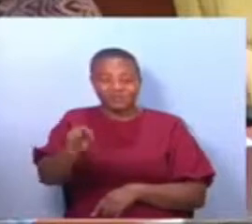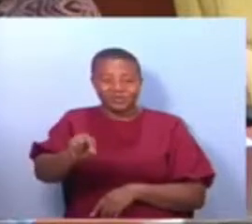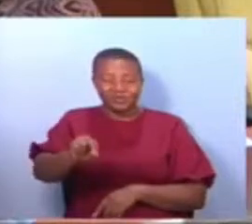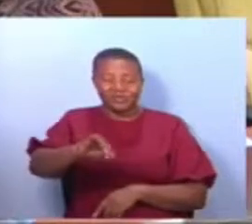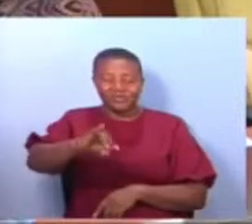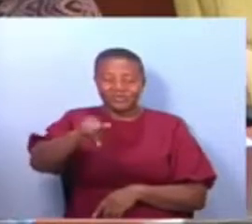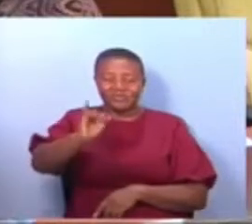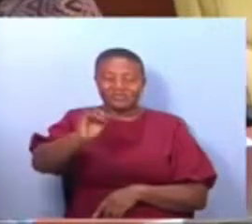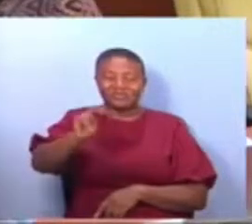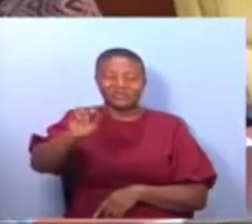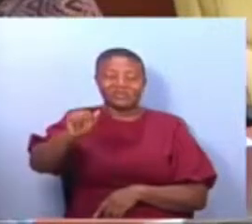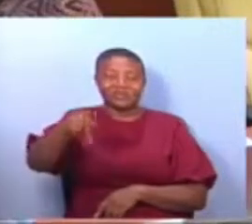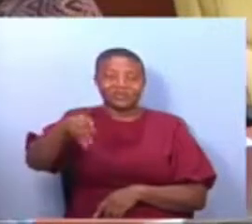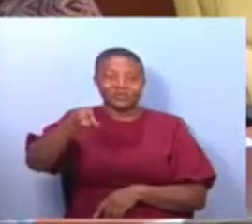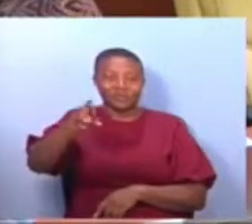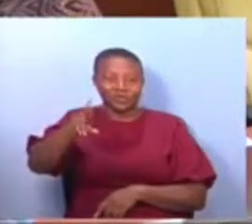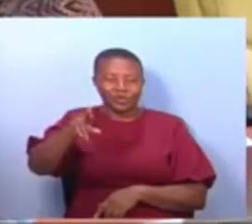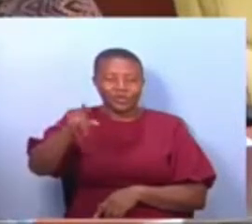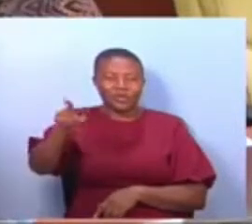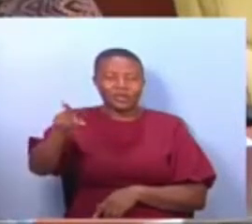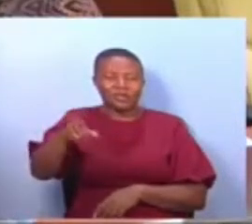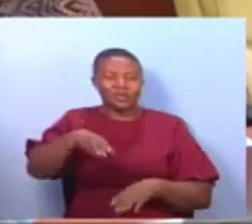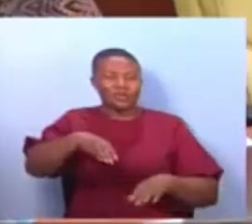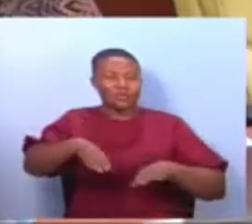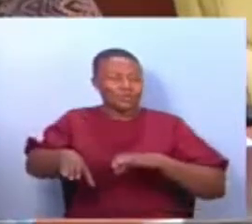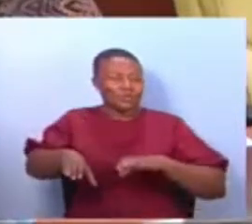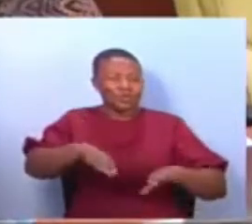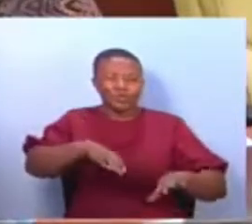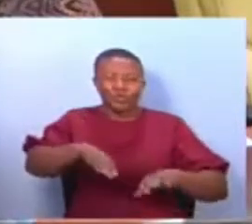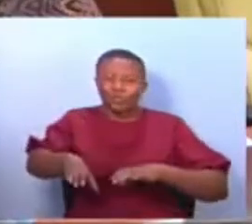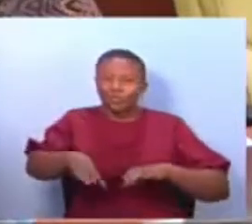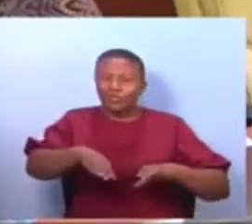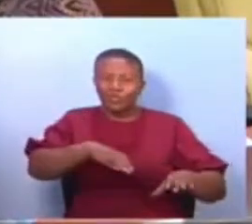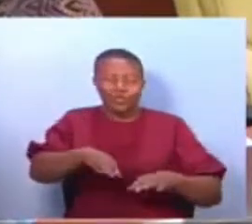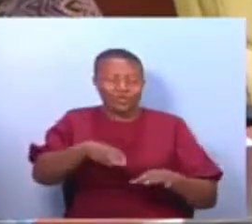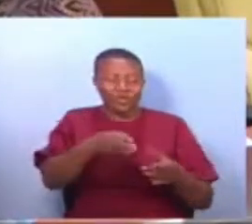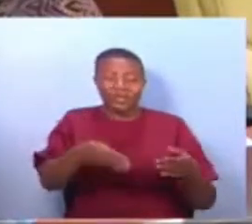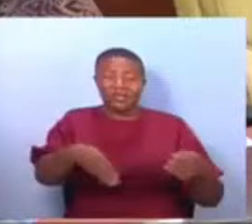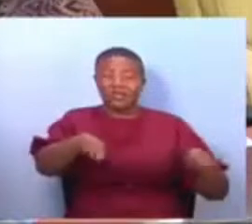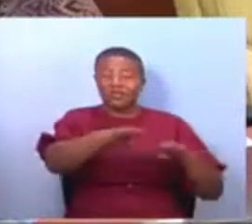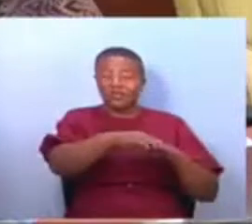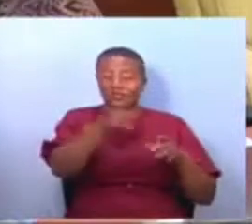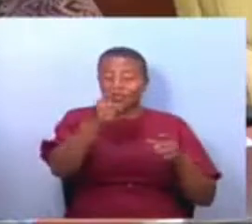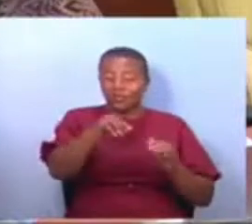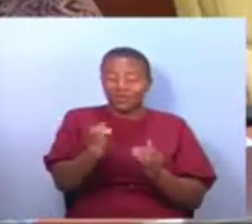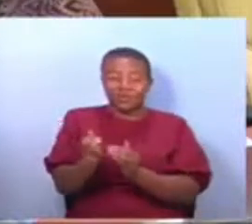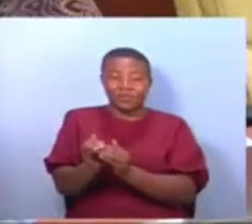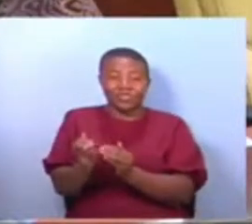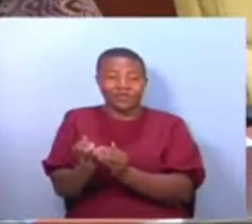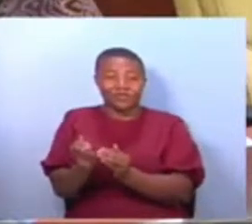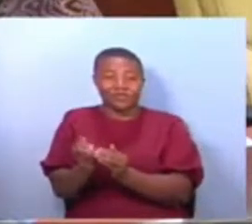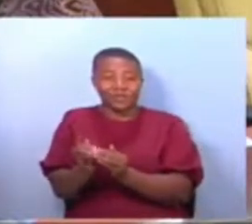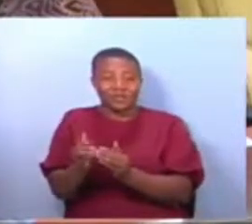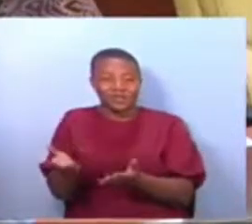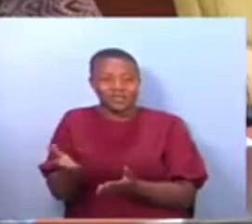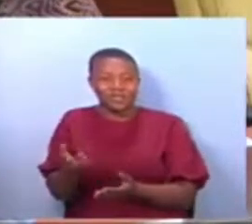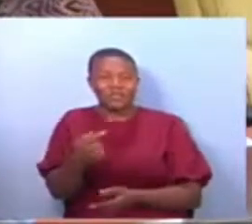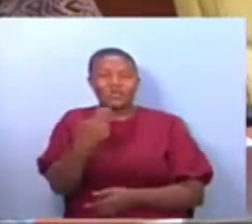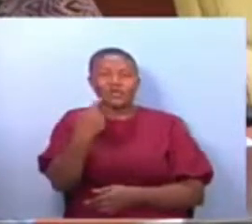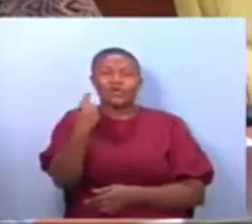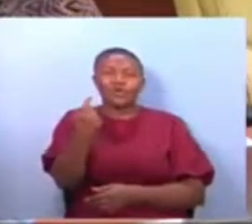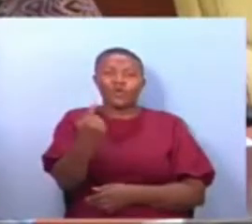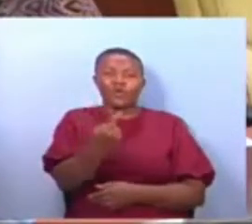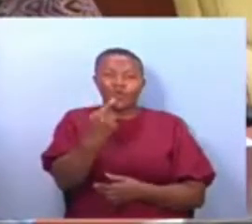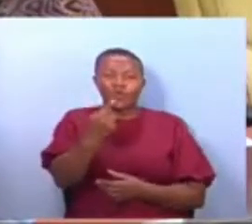performed creditably whilst in minority. He held our feet to the fire